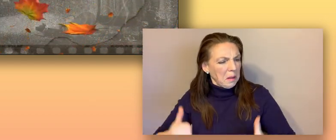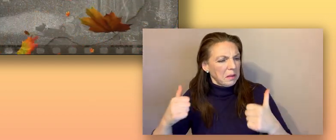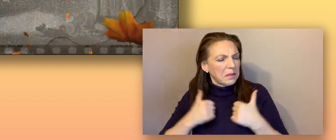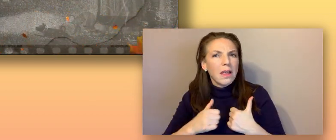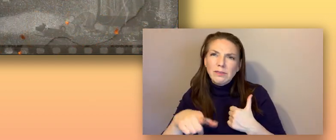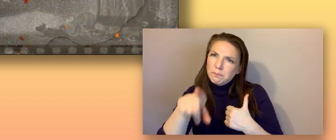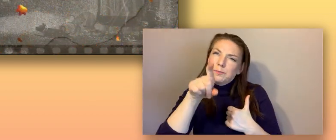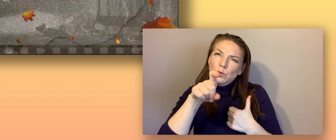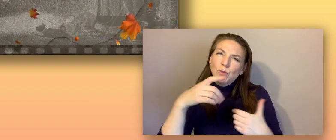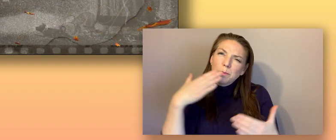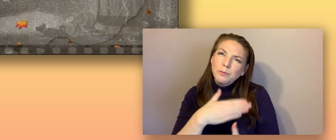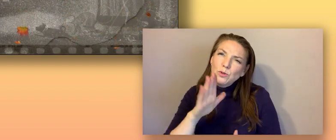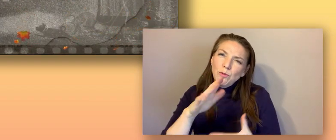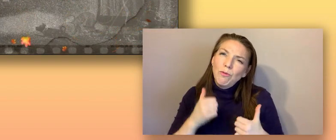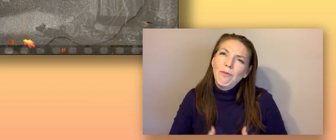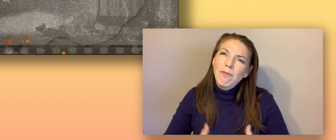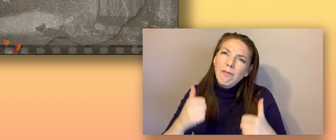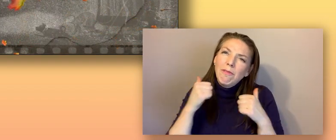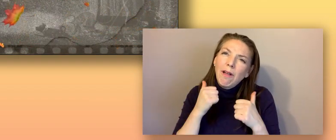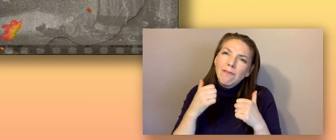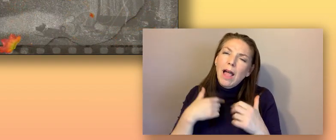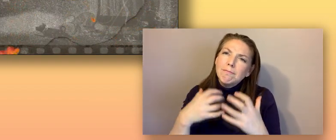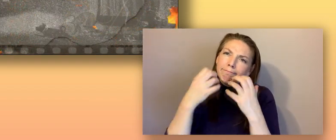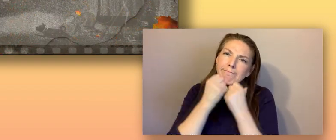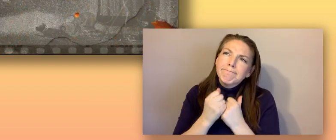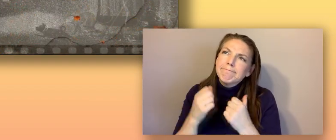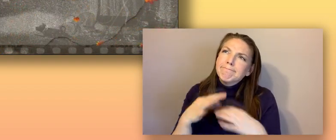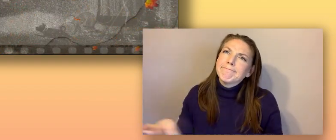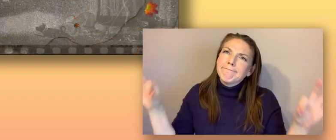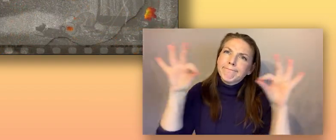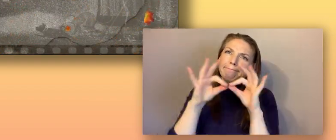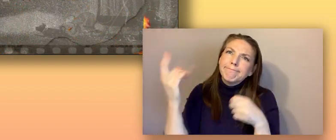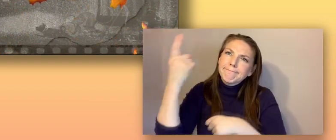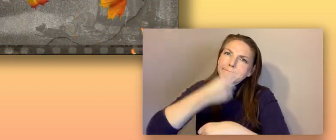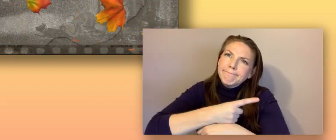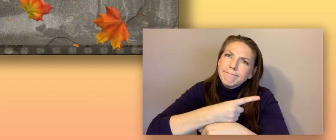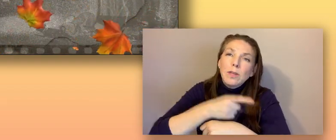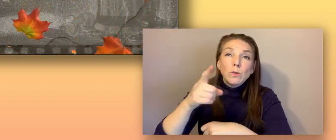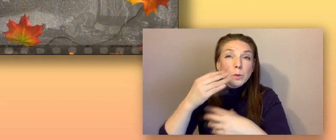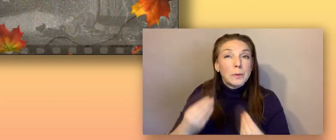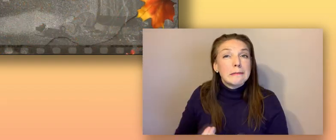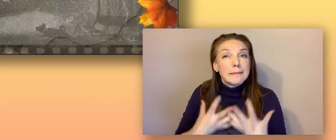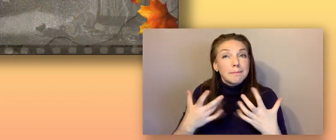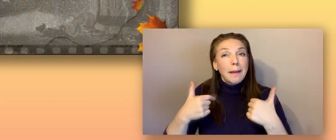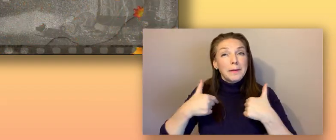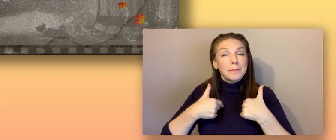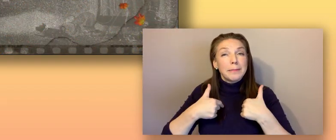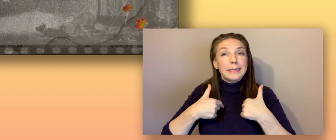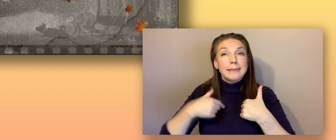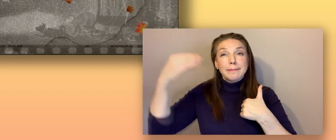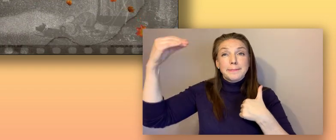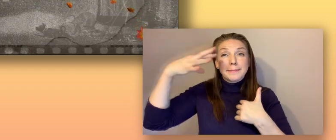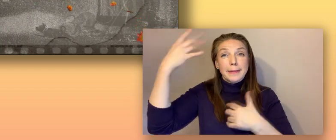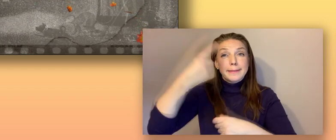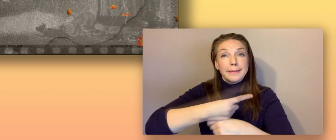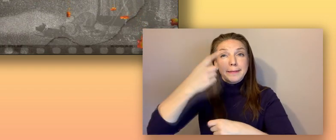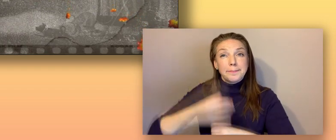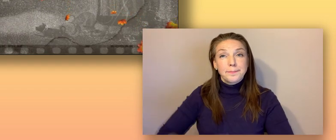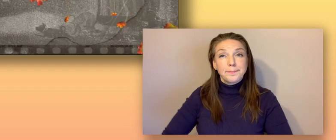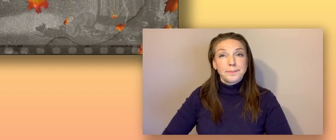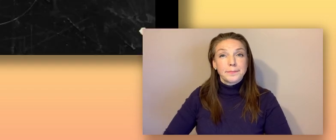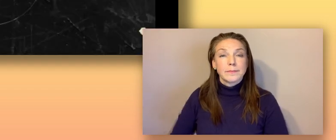should appreciate what you have. I am so inspired. You're so inspiring. It's such a sunny day.